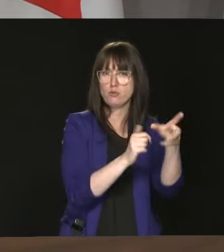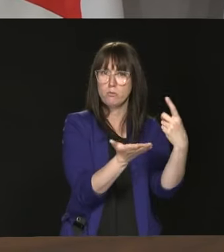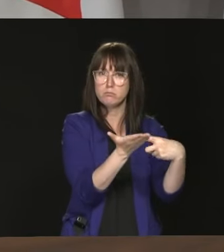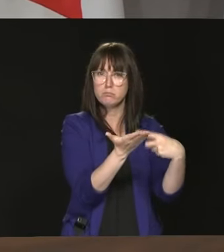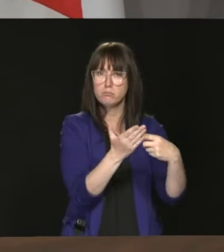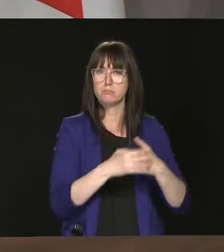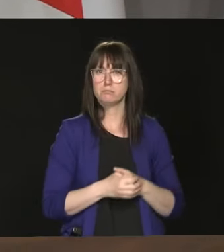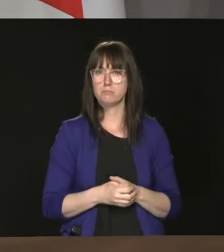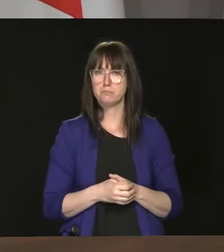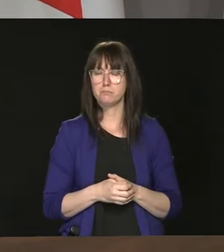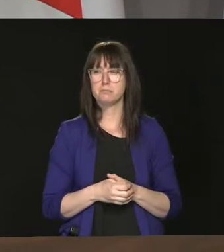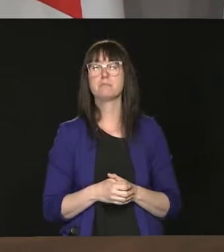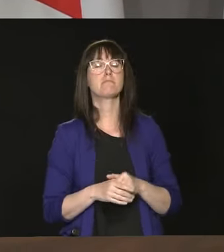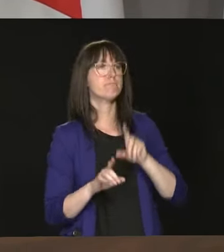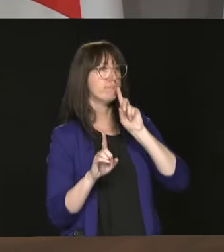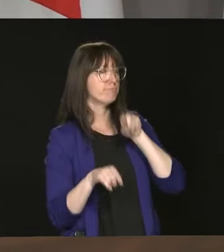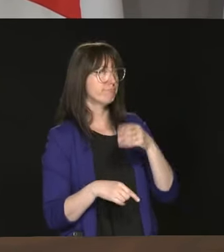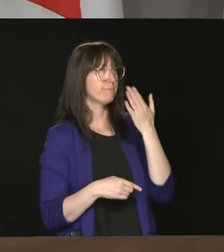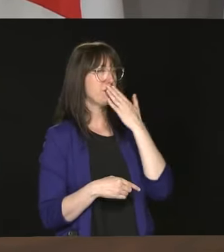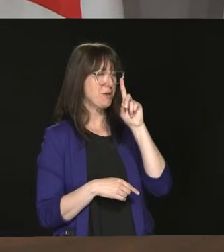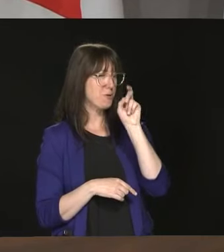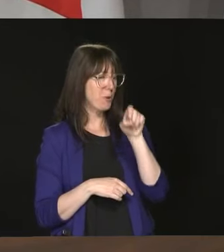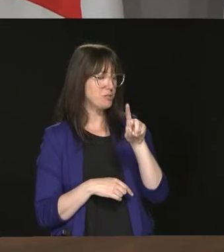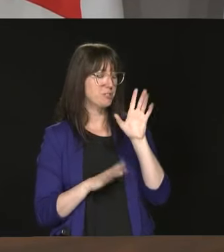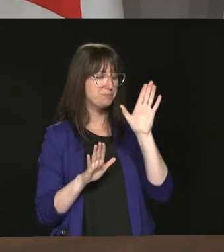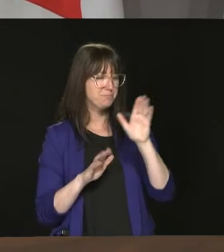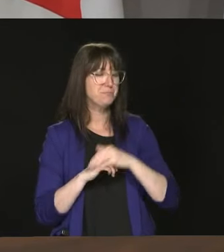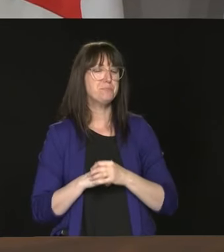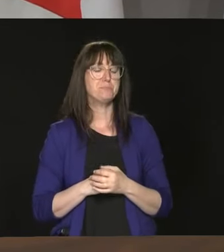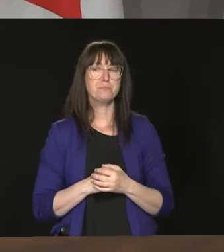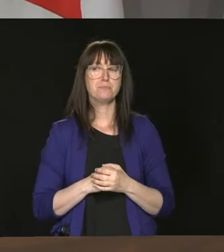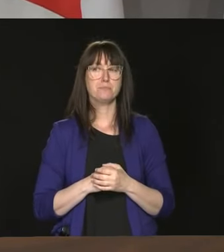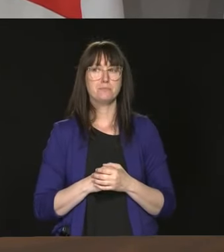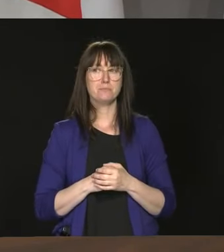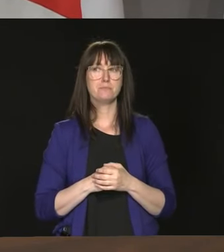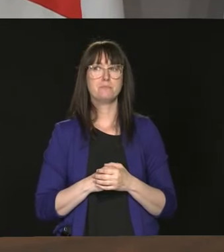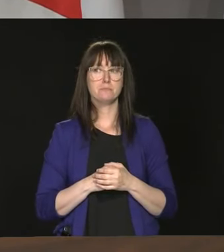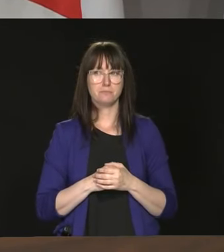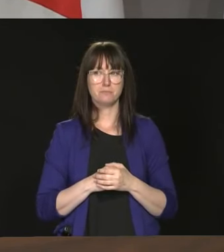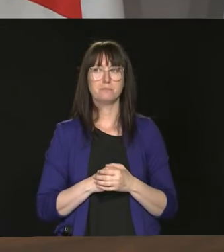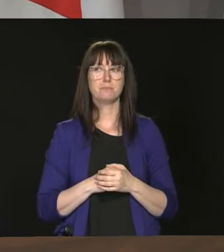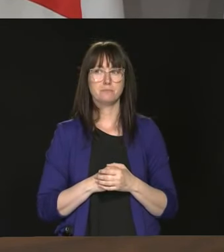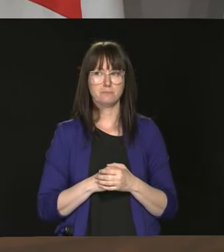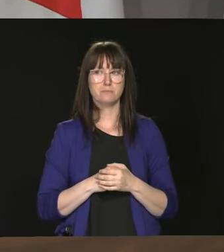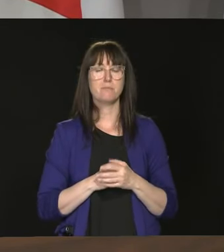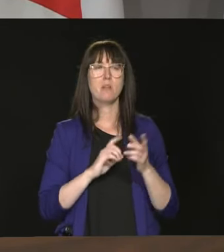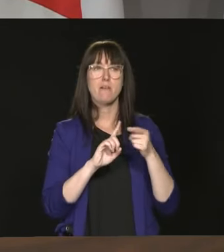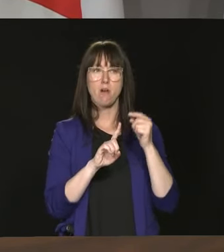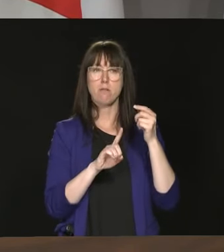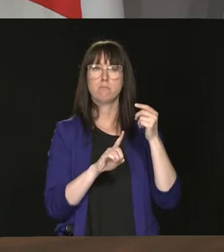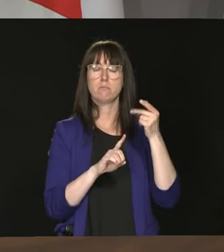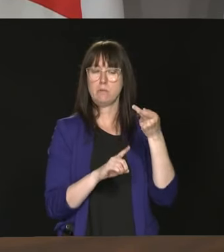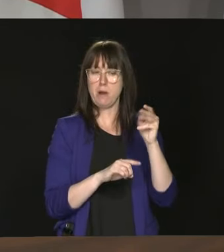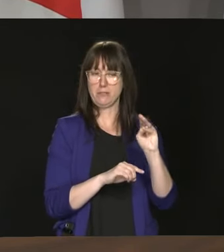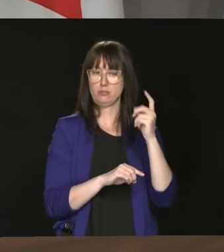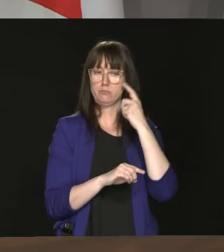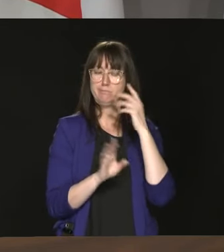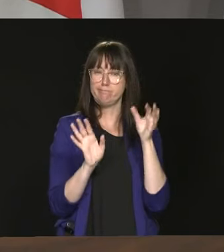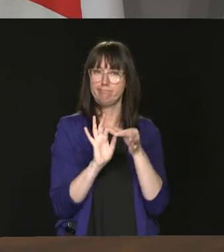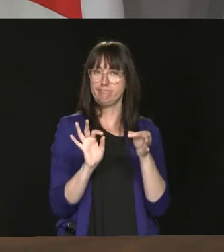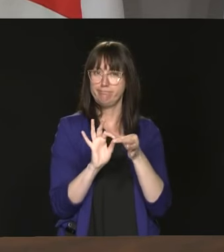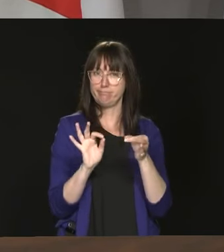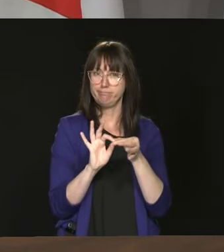Thanks for the question, Laura. And as we've heard from the Prime Minister this afternoon,